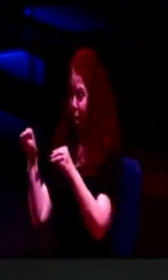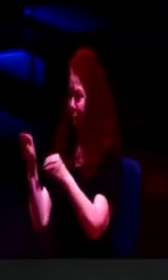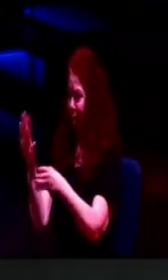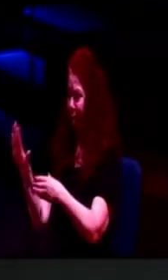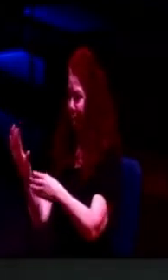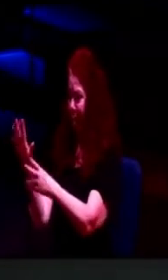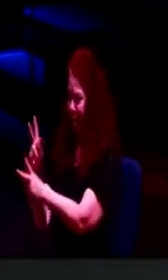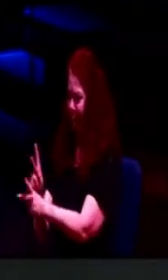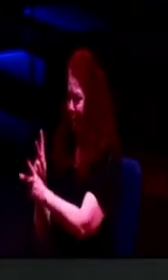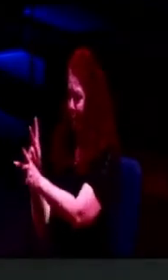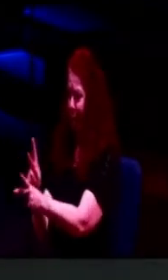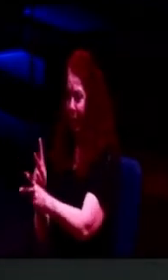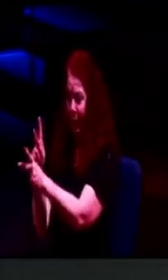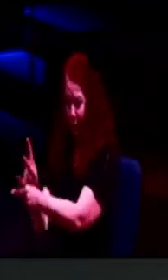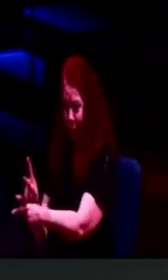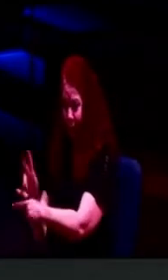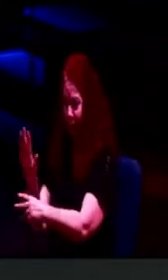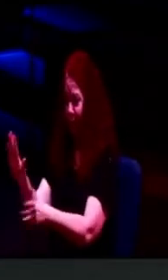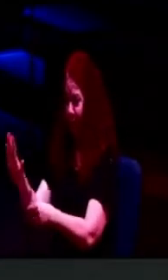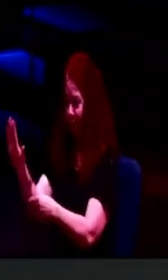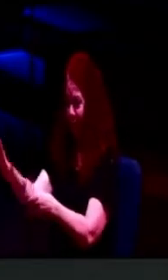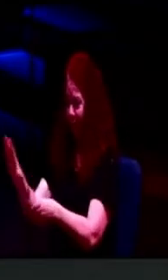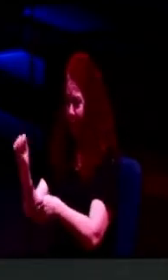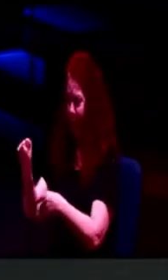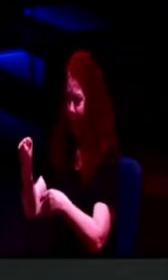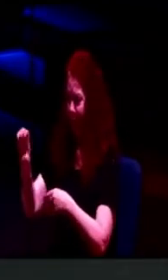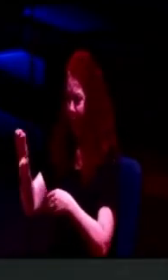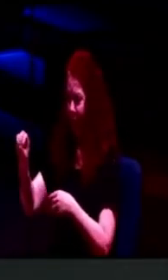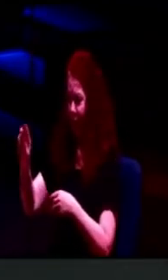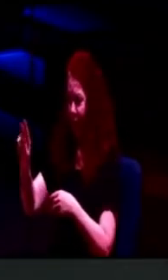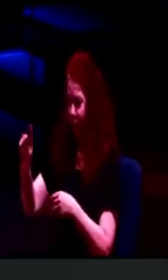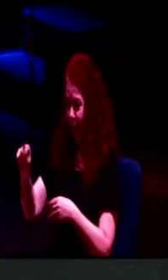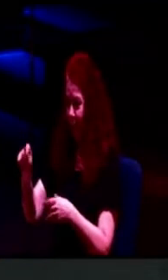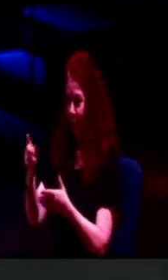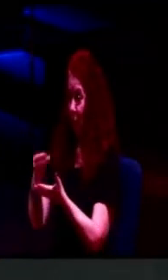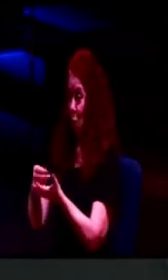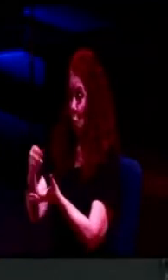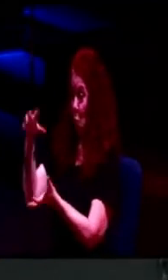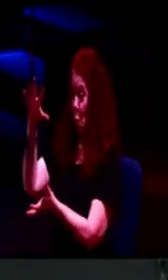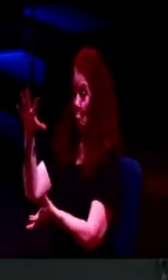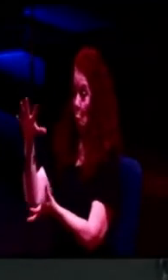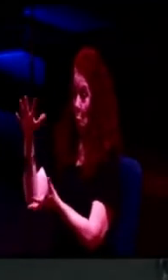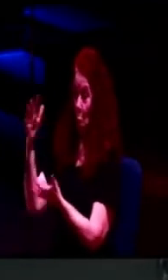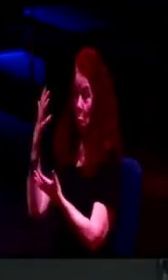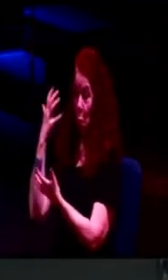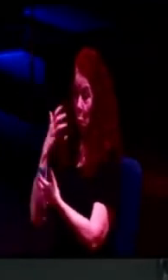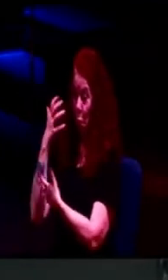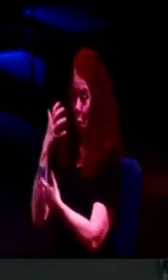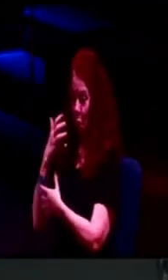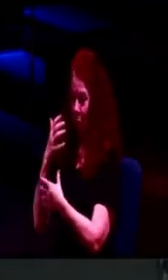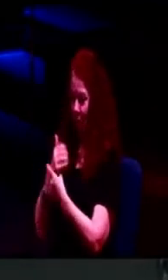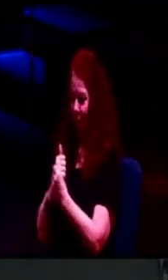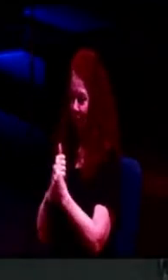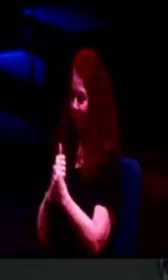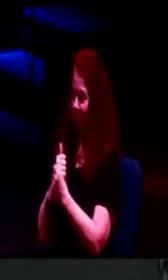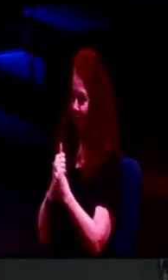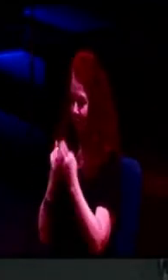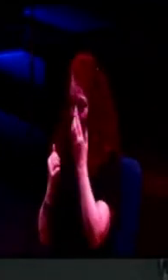to purchase a $5 million photo for $2, and you're going to pass it up.